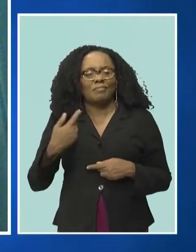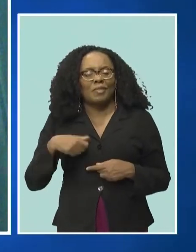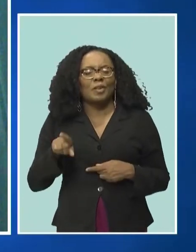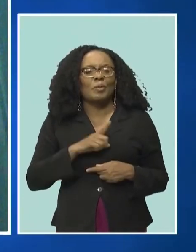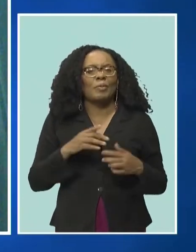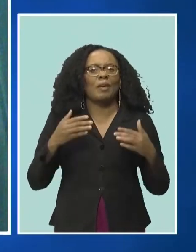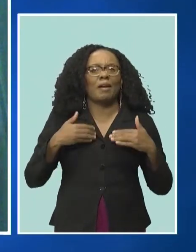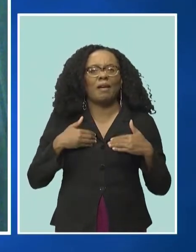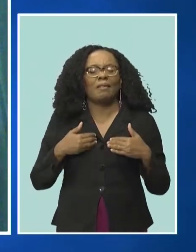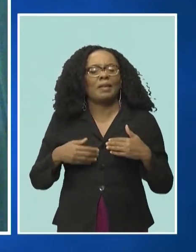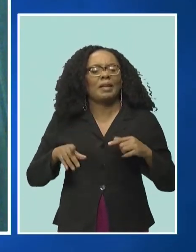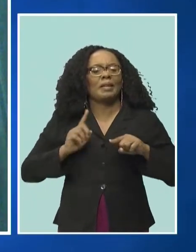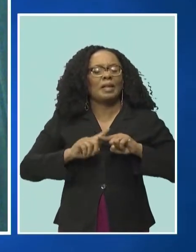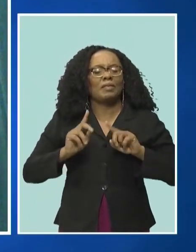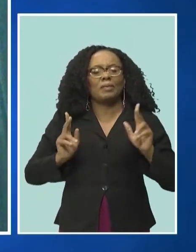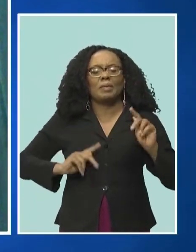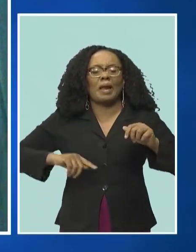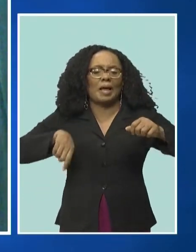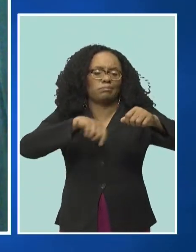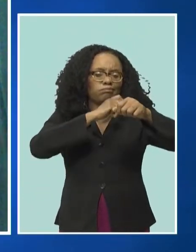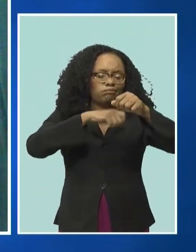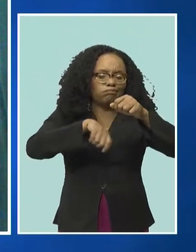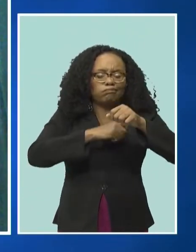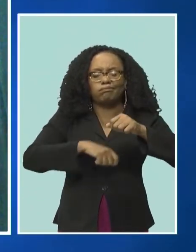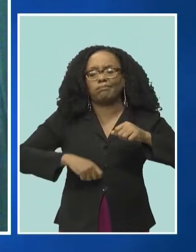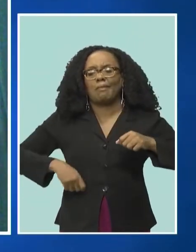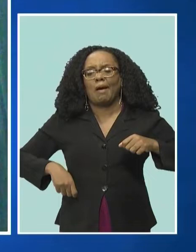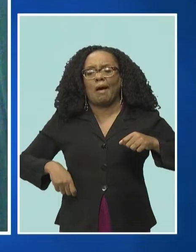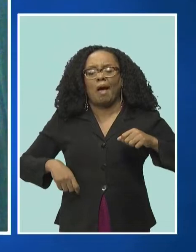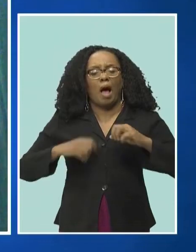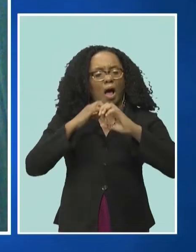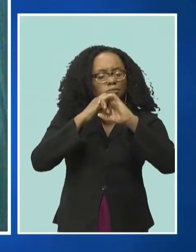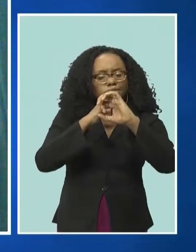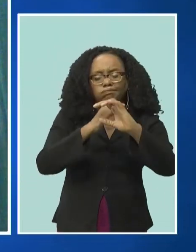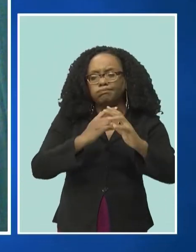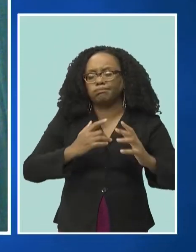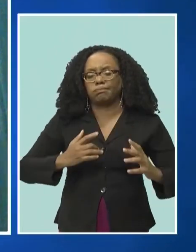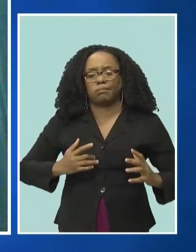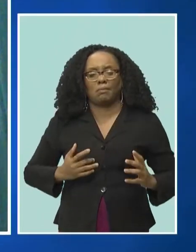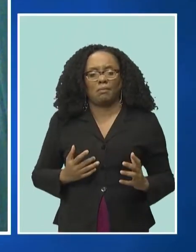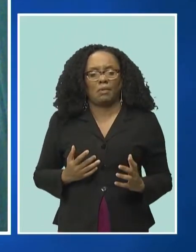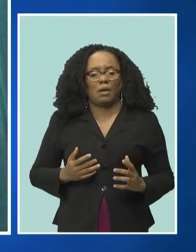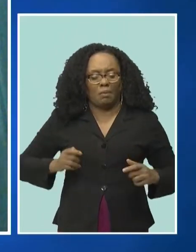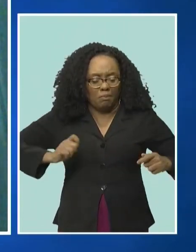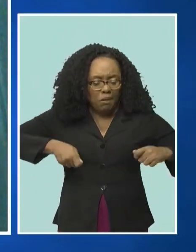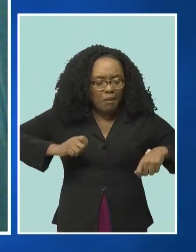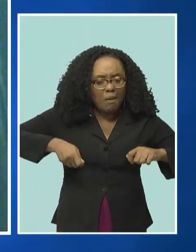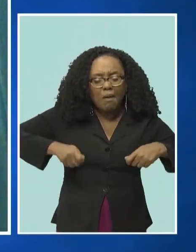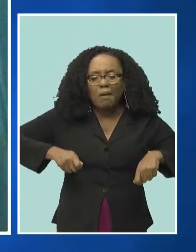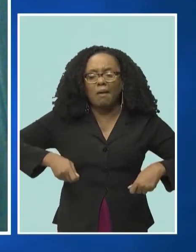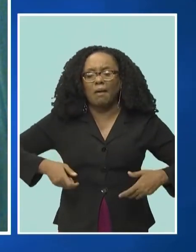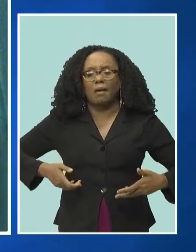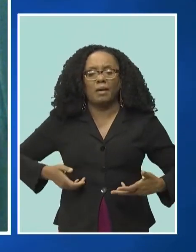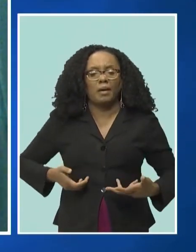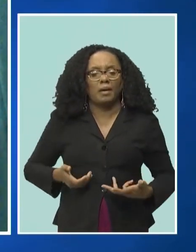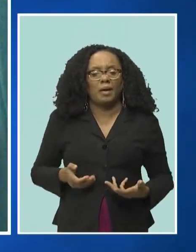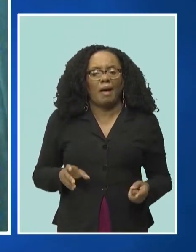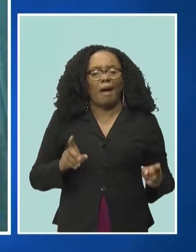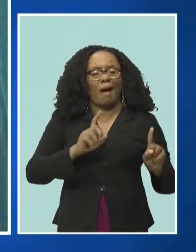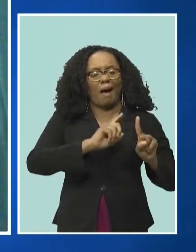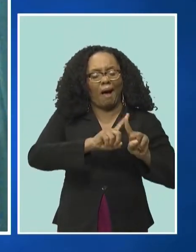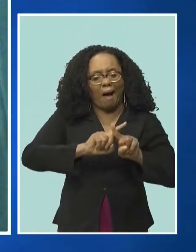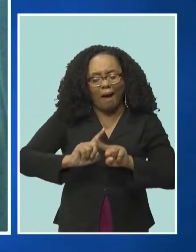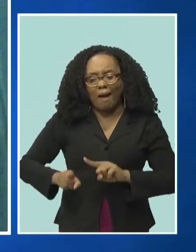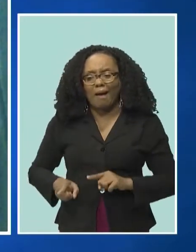musicians, string quartet, members of the National Youth Orchestra. We have a panist as well too in there to add that